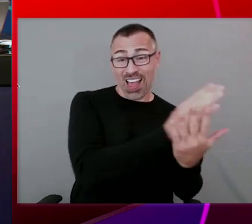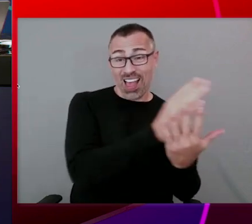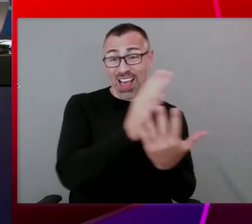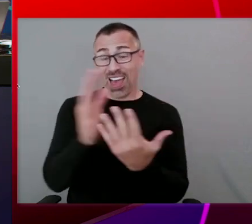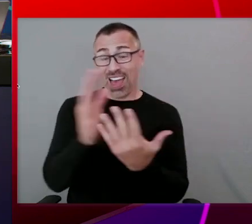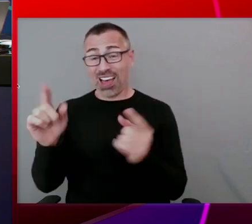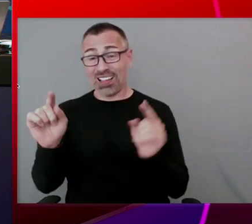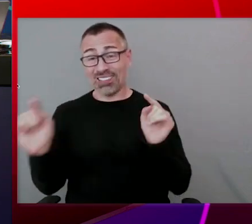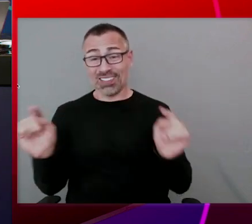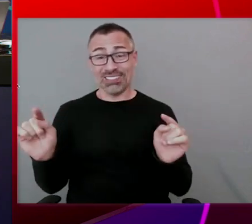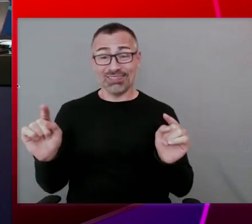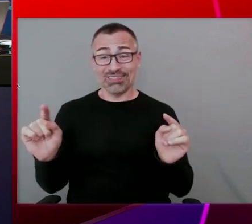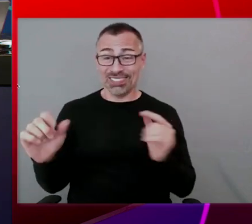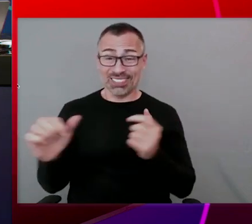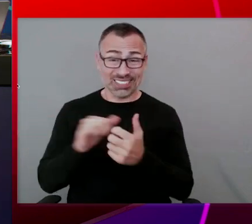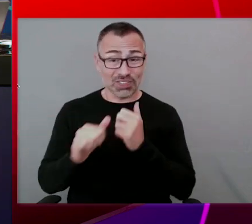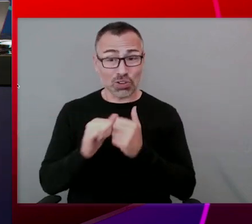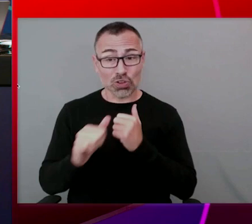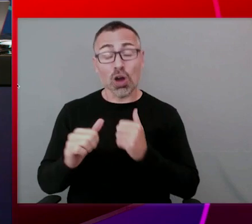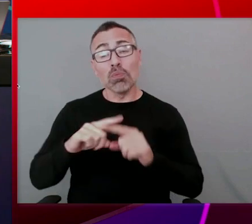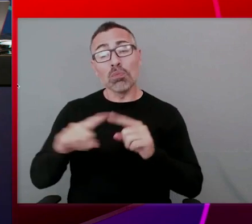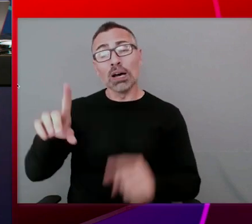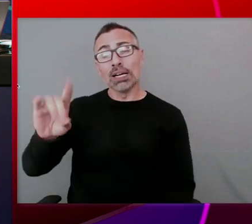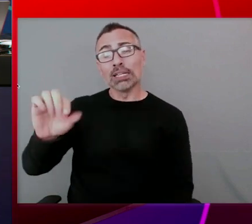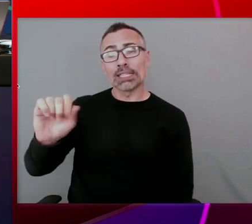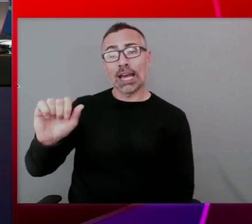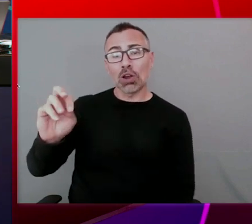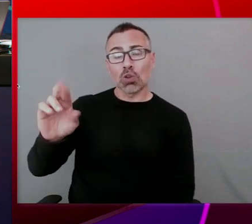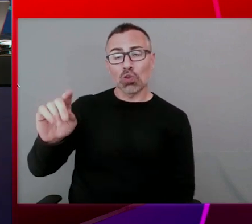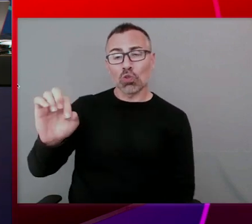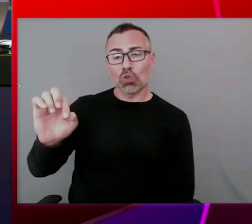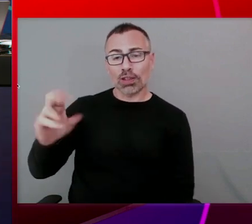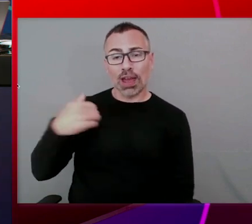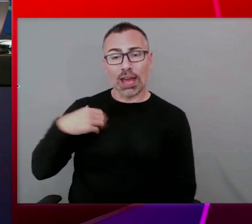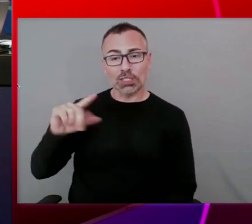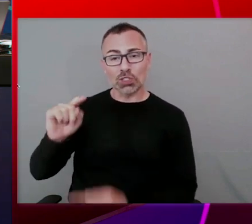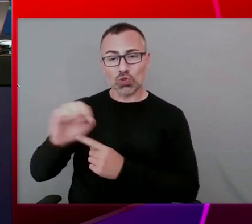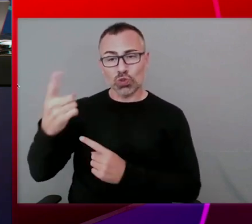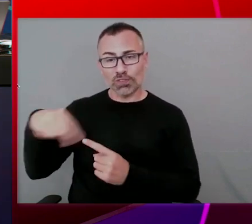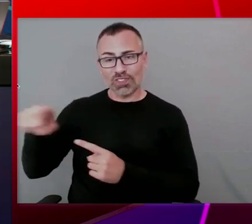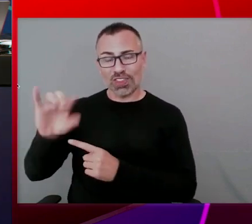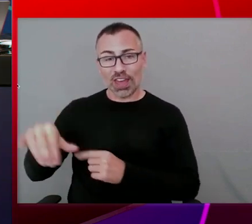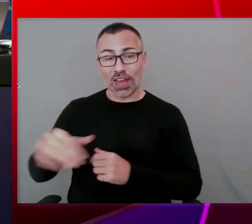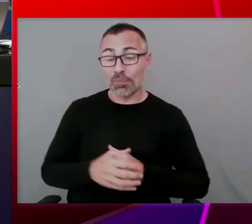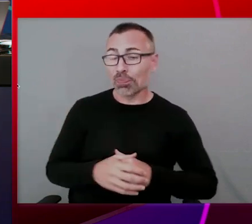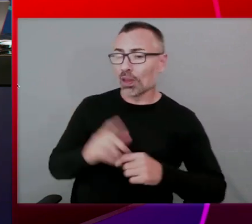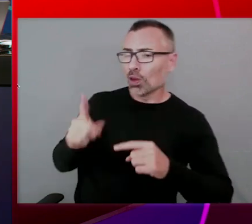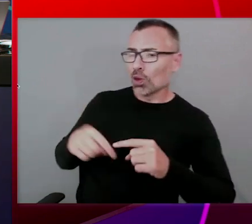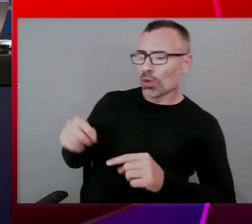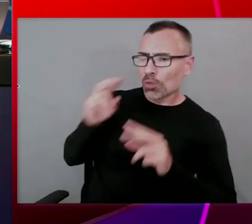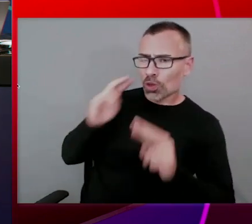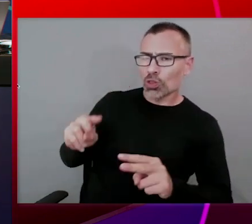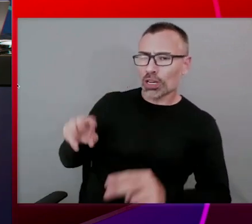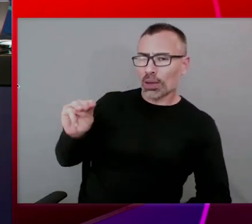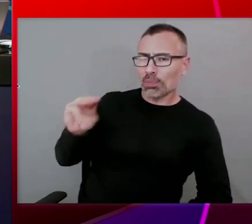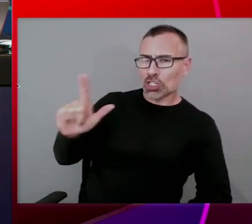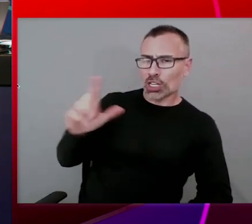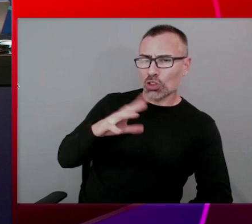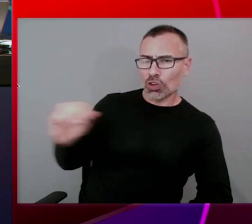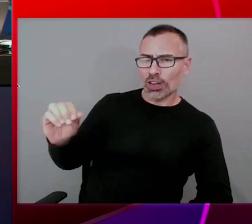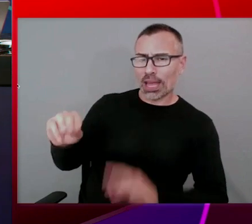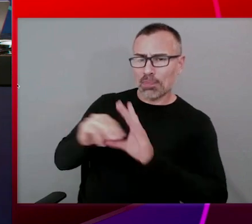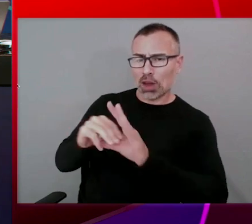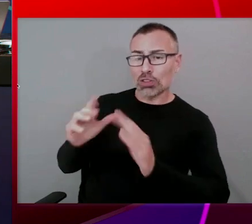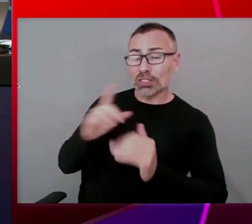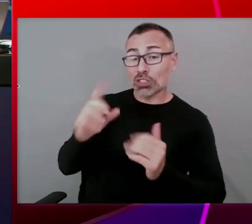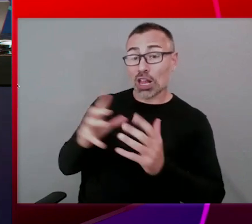need to Sounds to me like when we're looking at machine learning and training models, there's like a significant amount of lead time work that needs to be done. Exactly. Right,